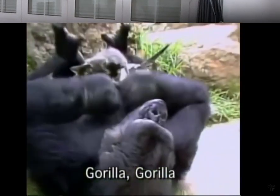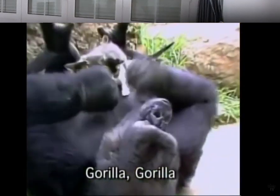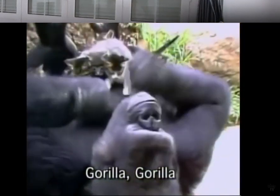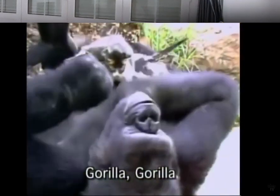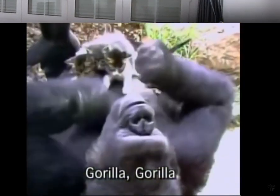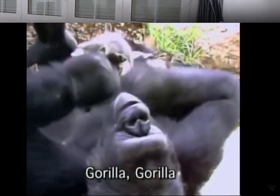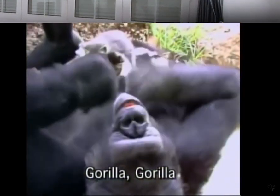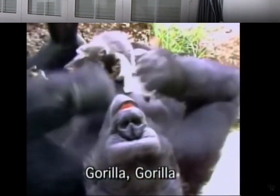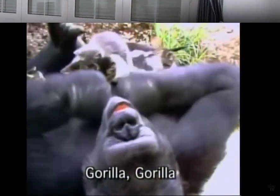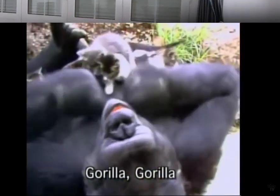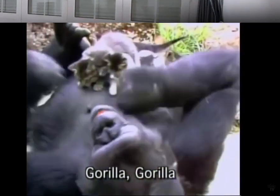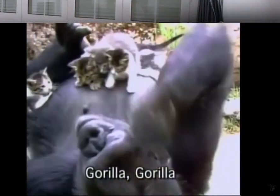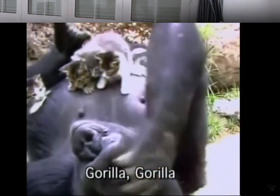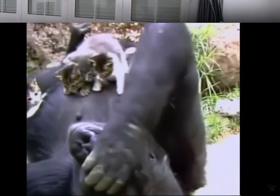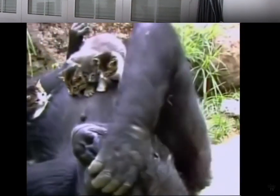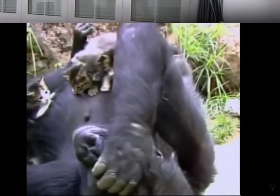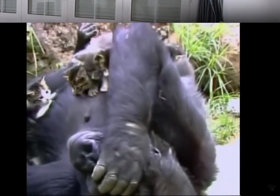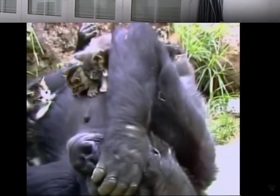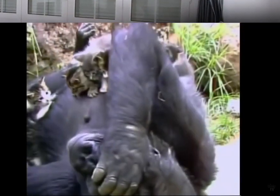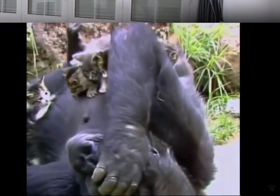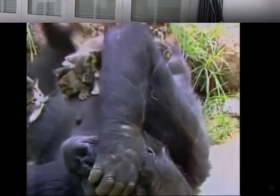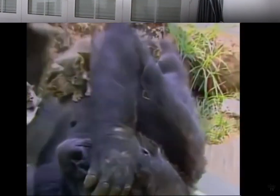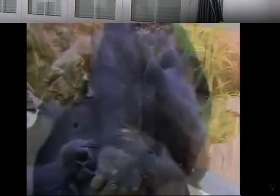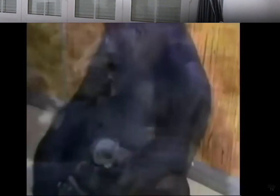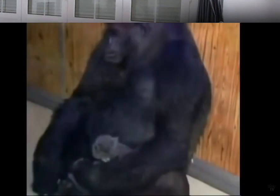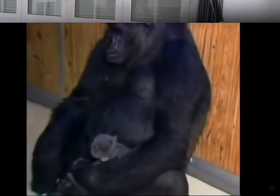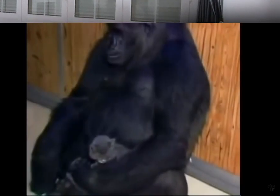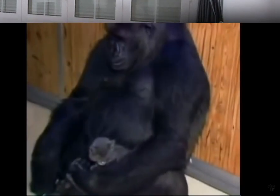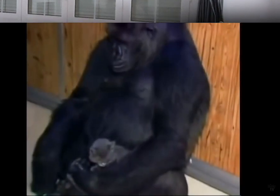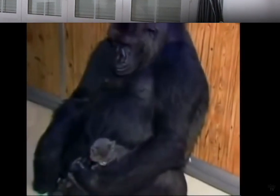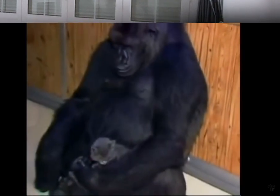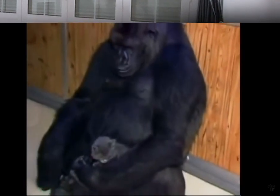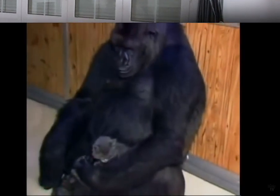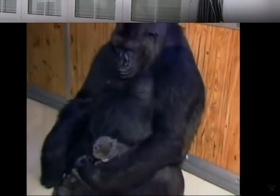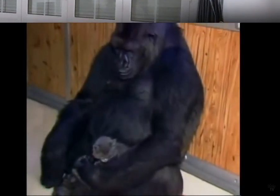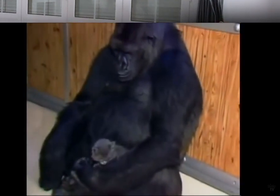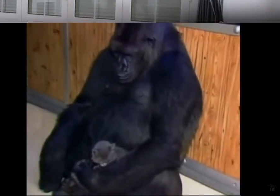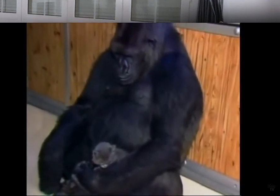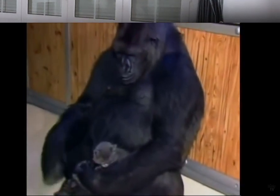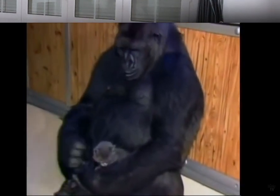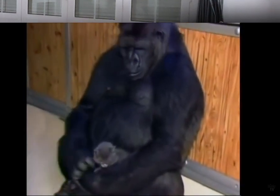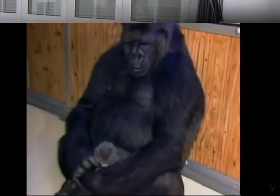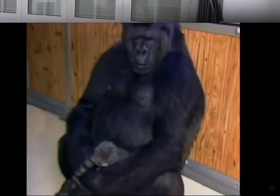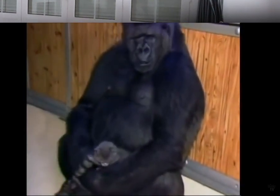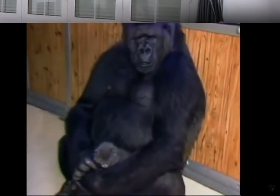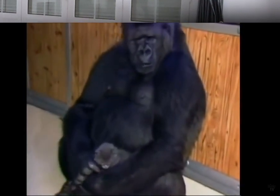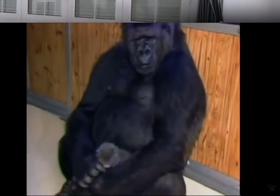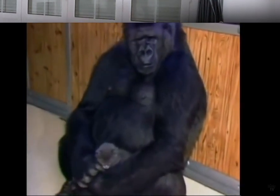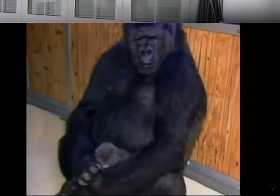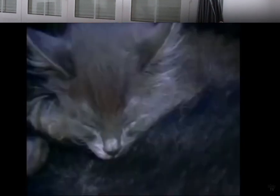Coco loved playing with all of them, but finally chose another tailless kitten she named Smokey.